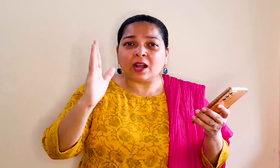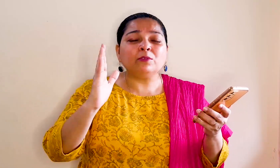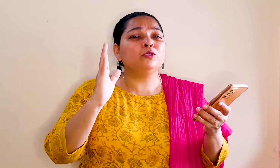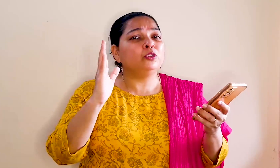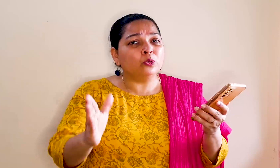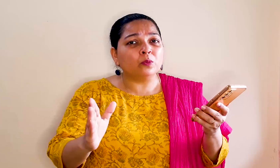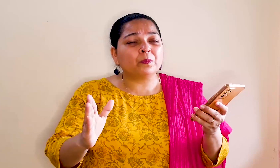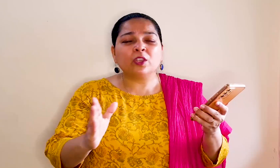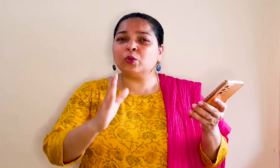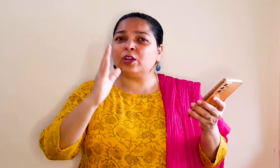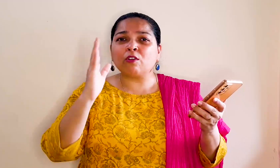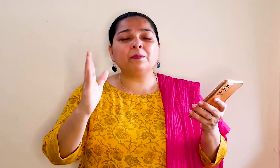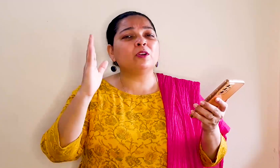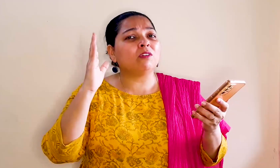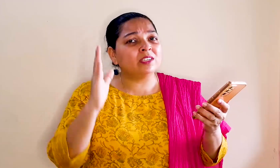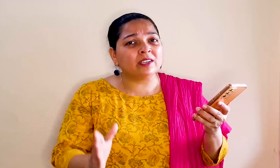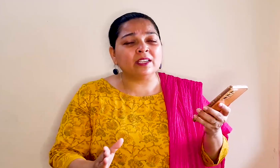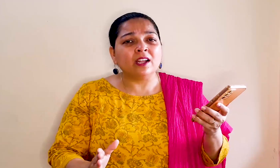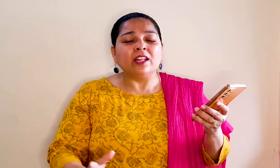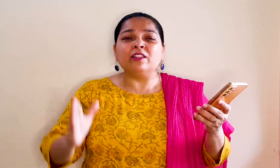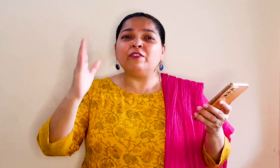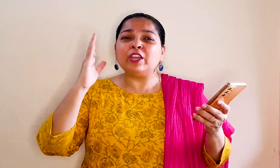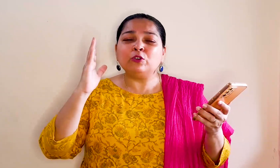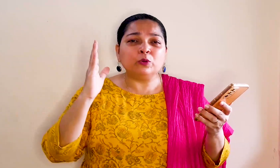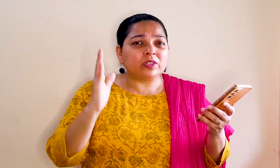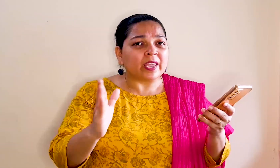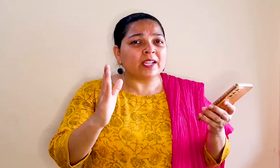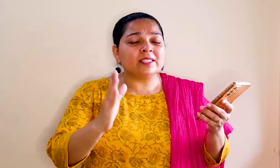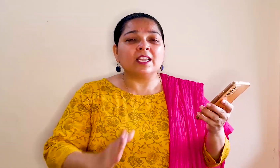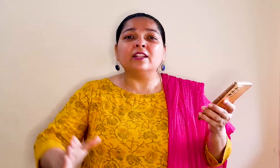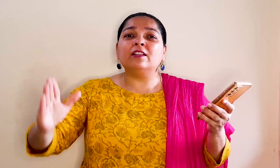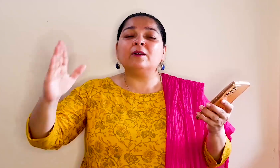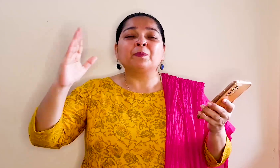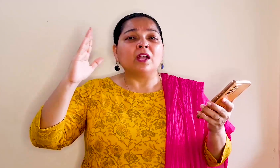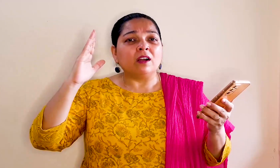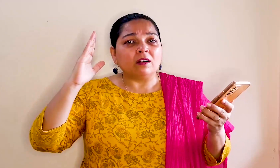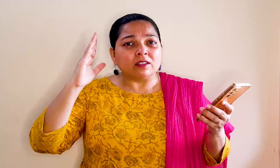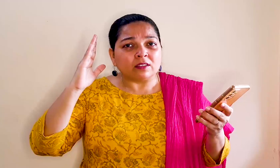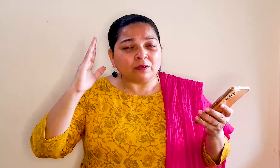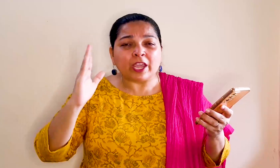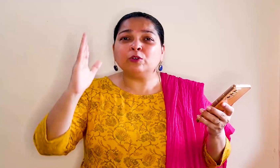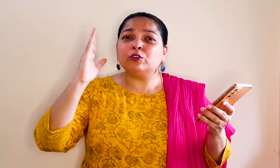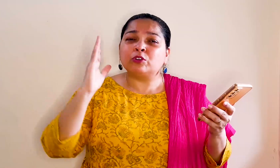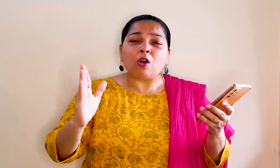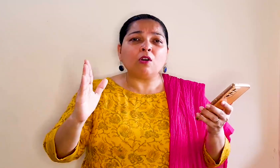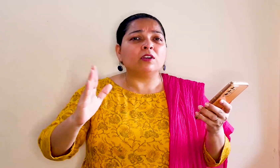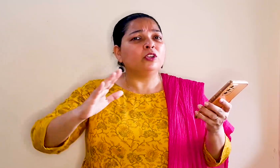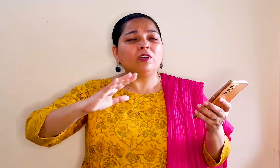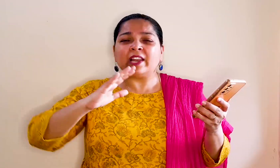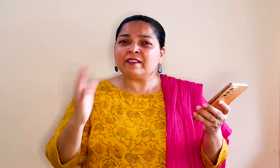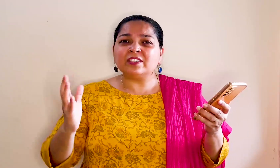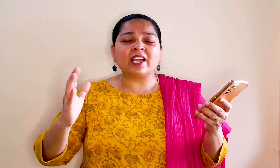will come to you, you will not be ordinary. The way you do things, the way you